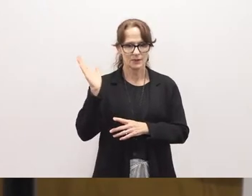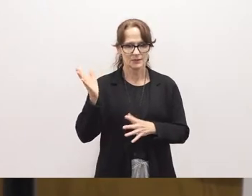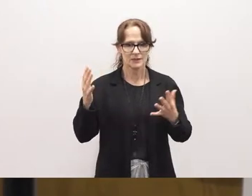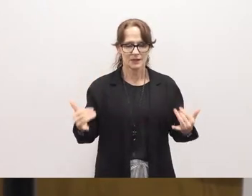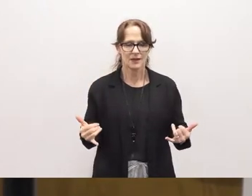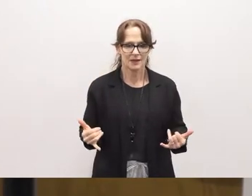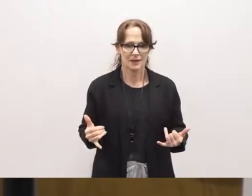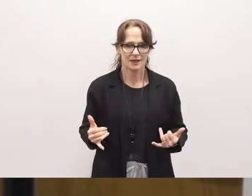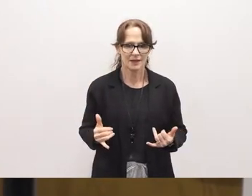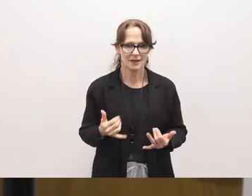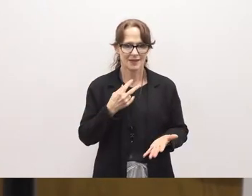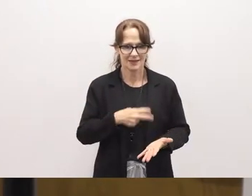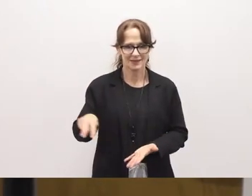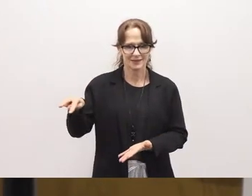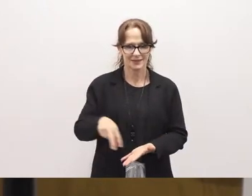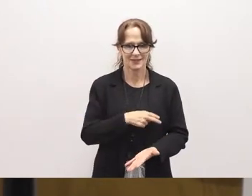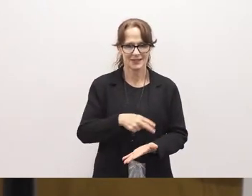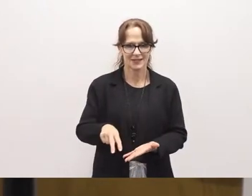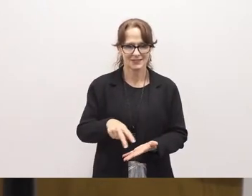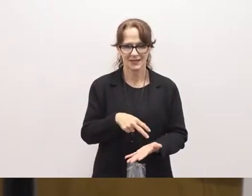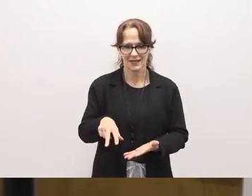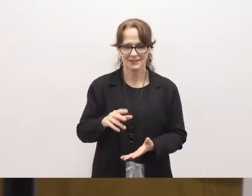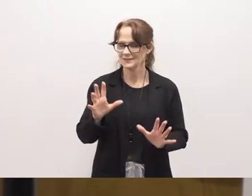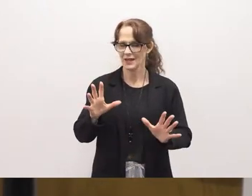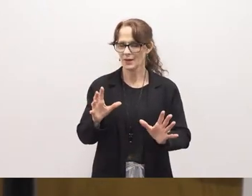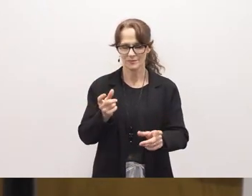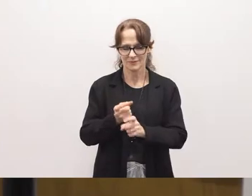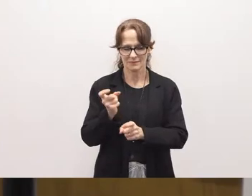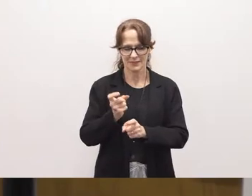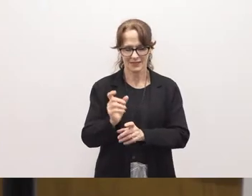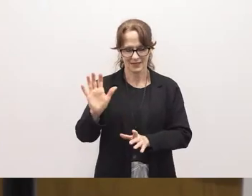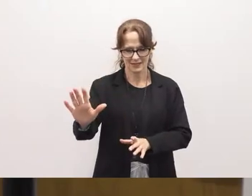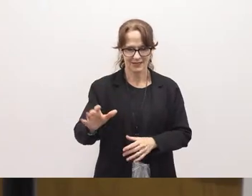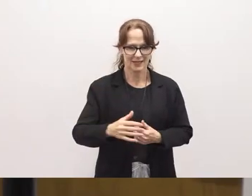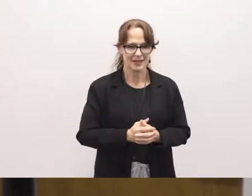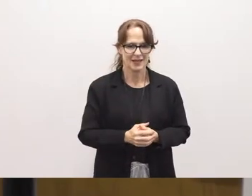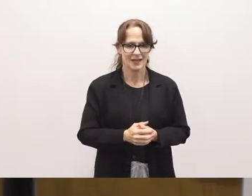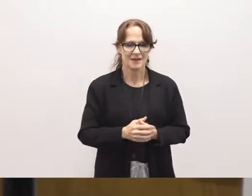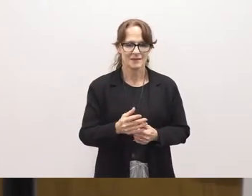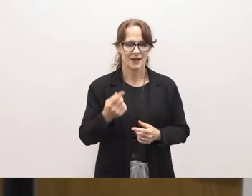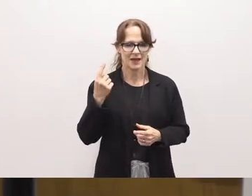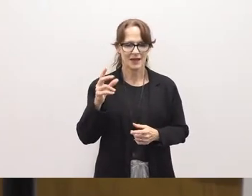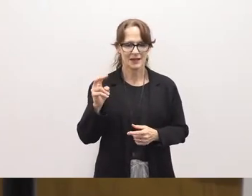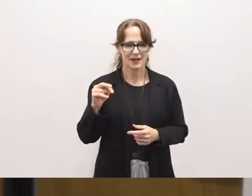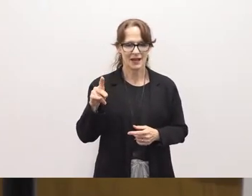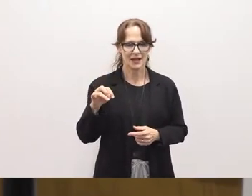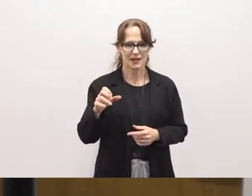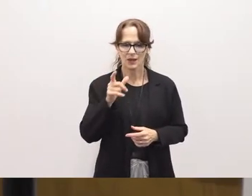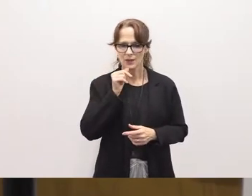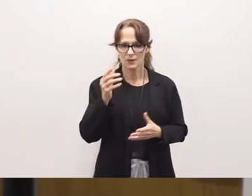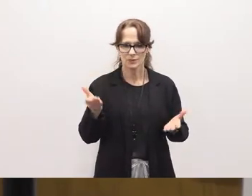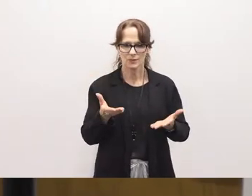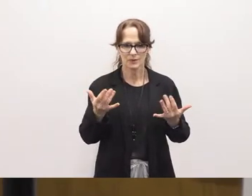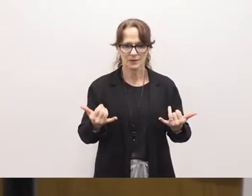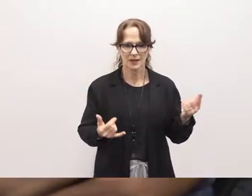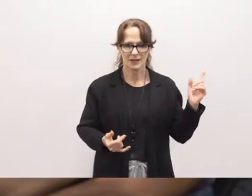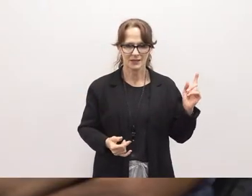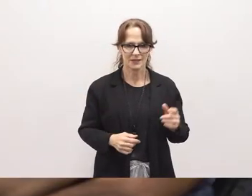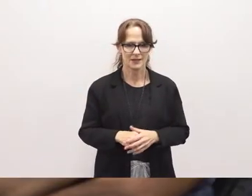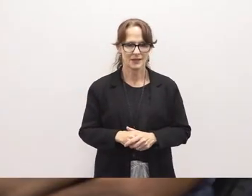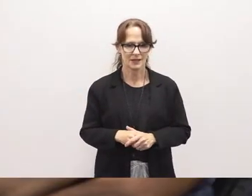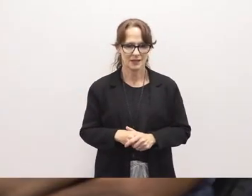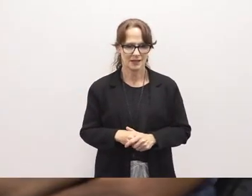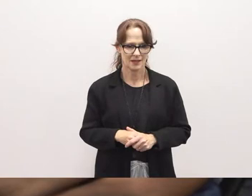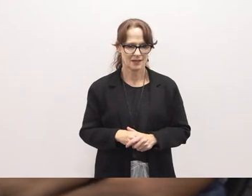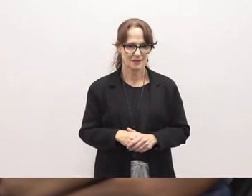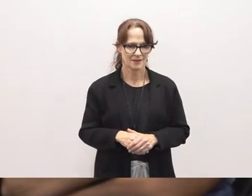So we're going to do a whole dance recital. No, I'm kidding. But all things considered, Natalie, who's with you here tonight?